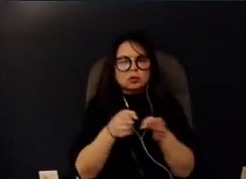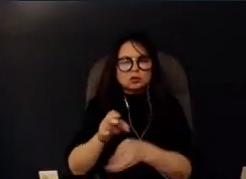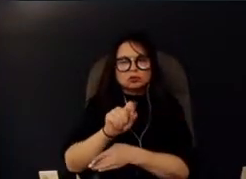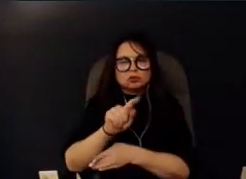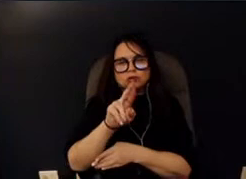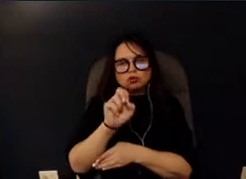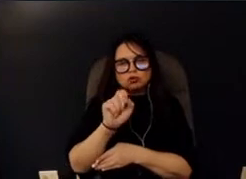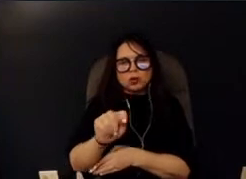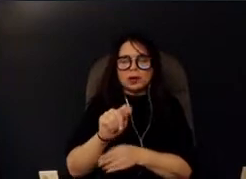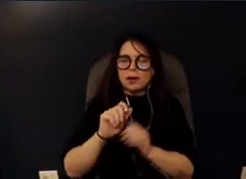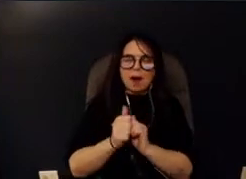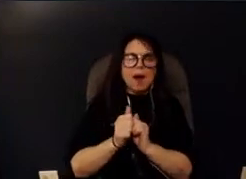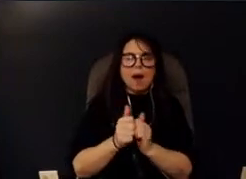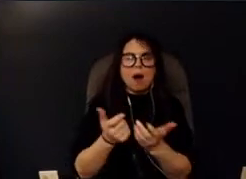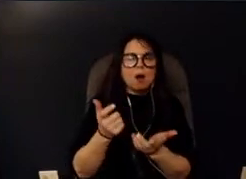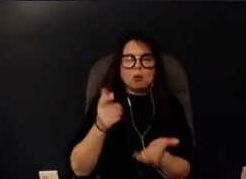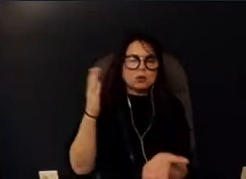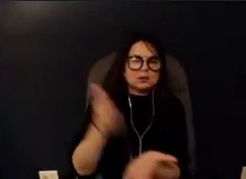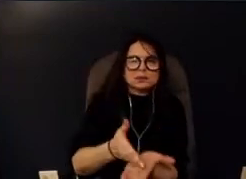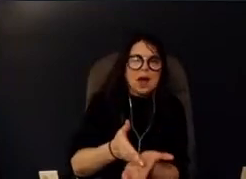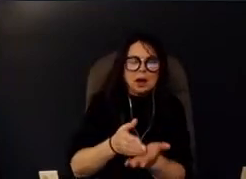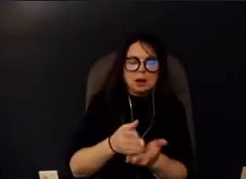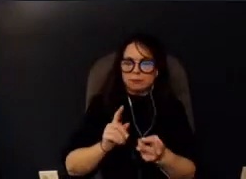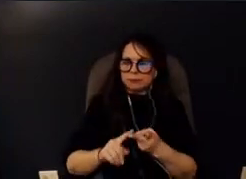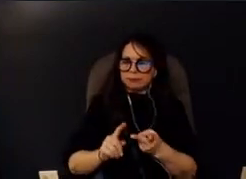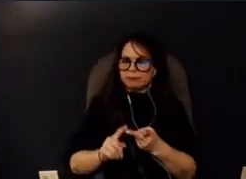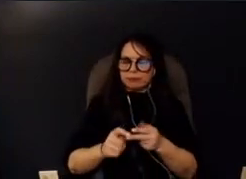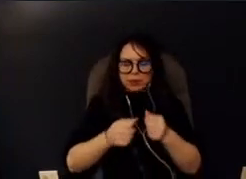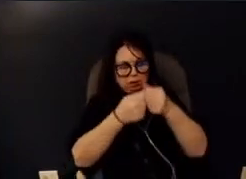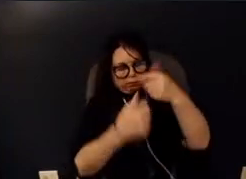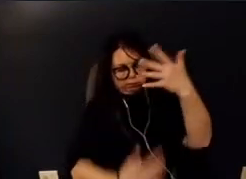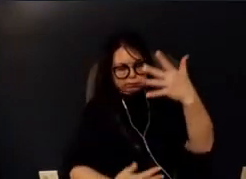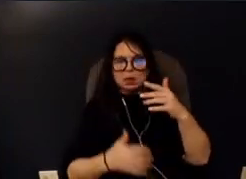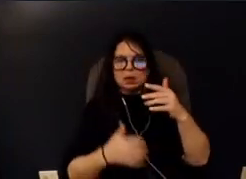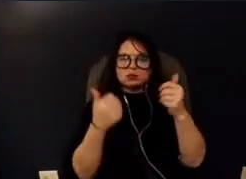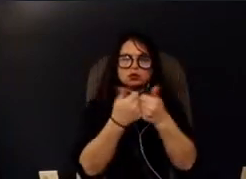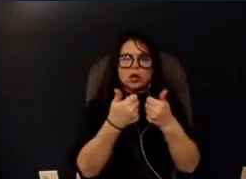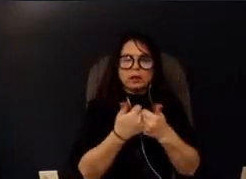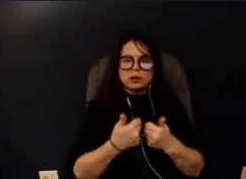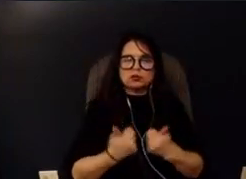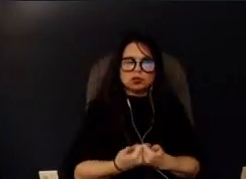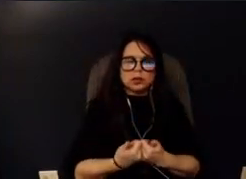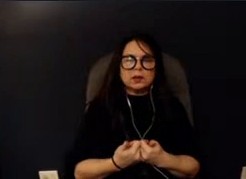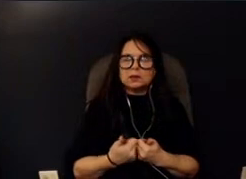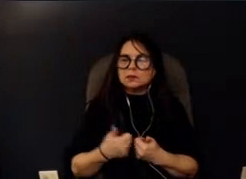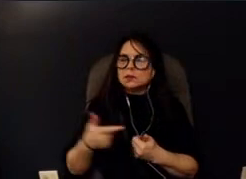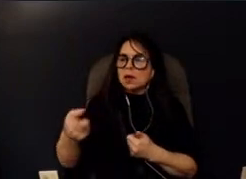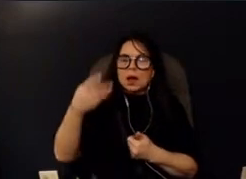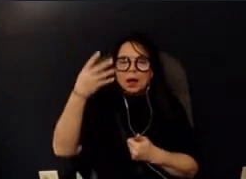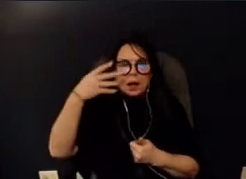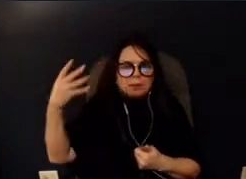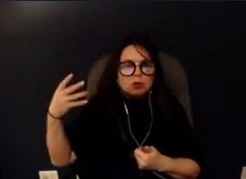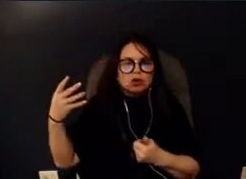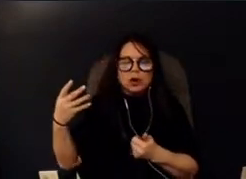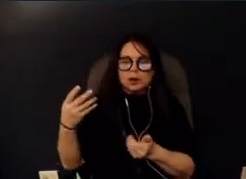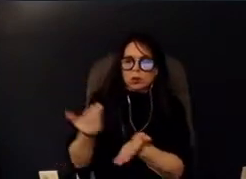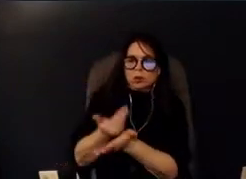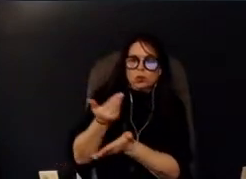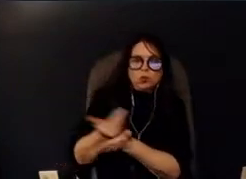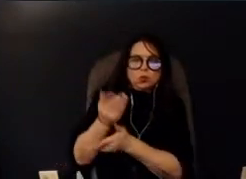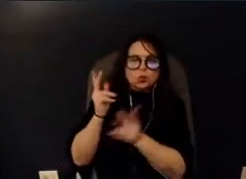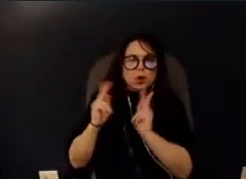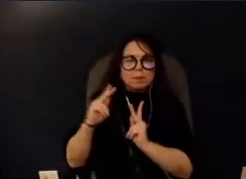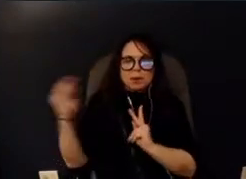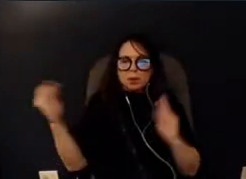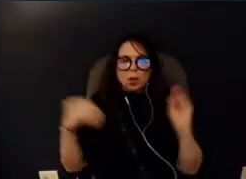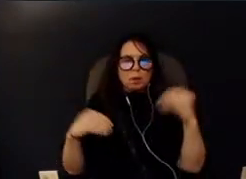all of the challenges that new Americans and immigrant business owners are experiencing with